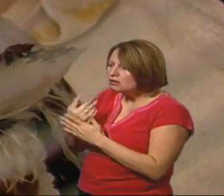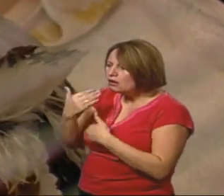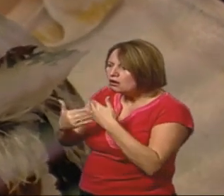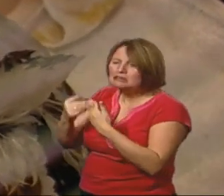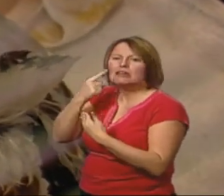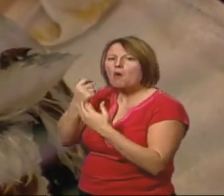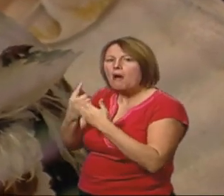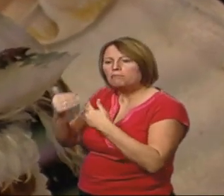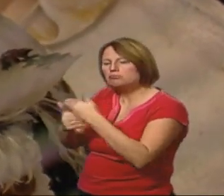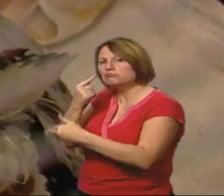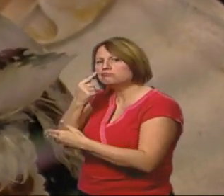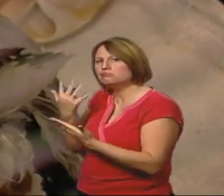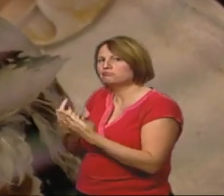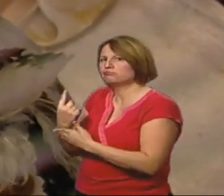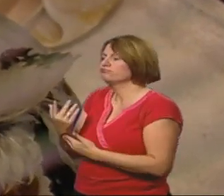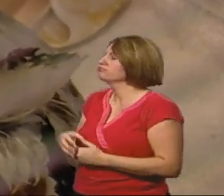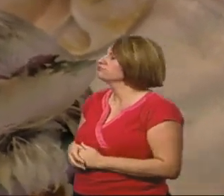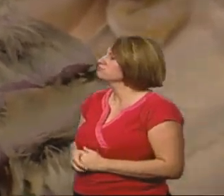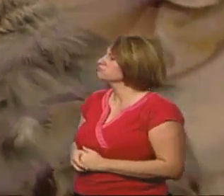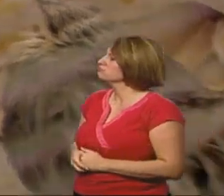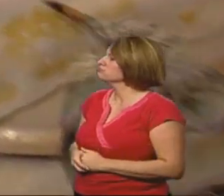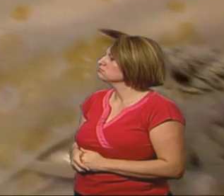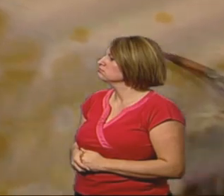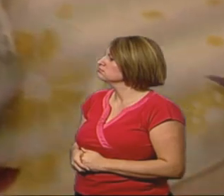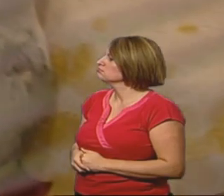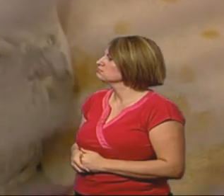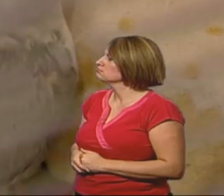difficult to tell. We'll see what happens. Time will tell.